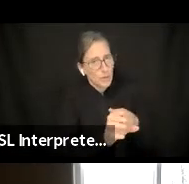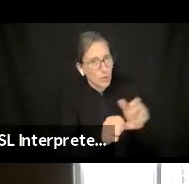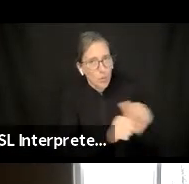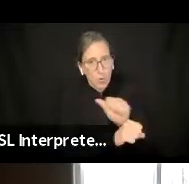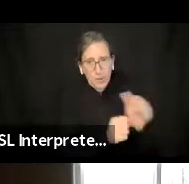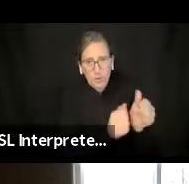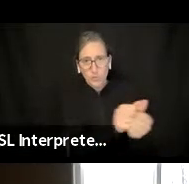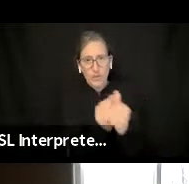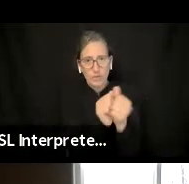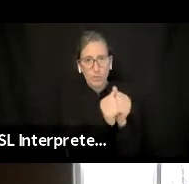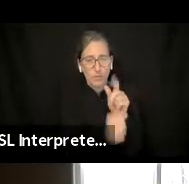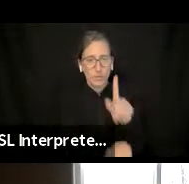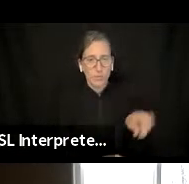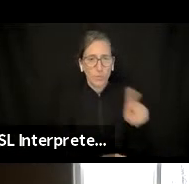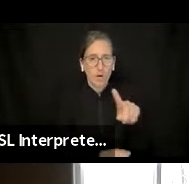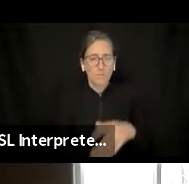of